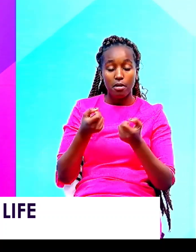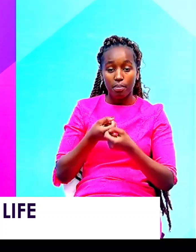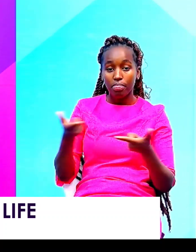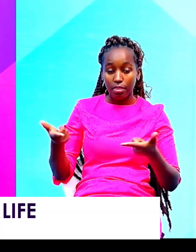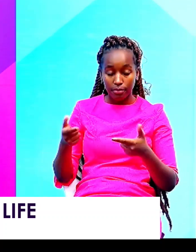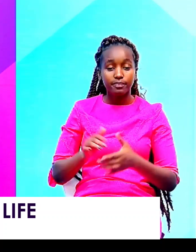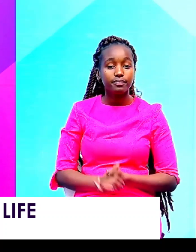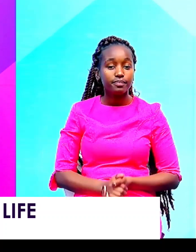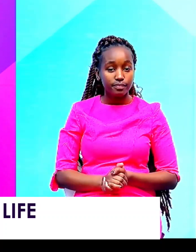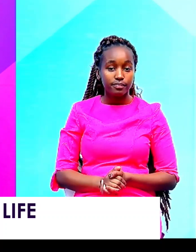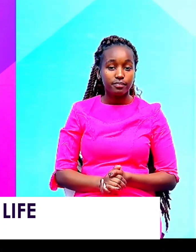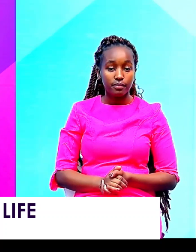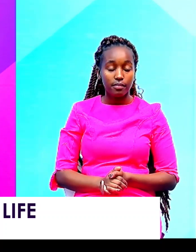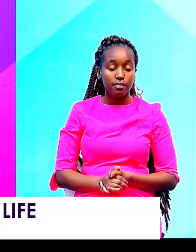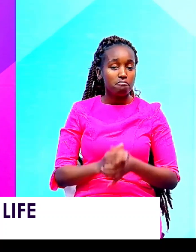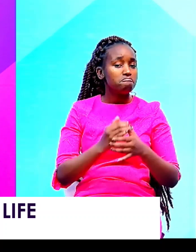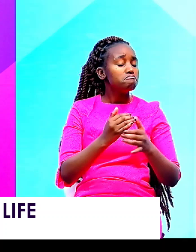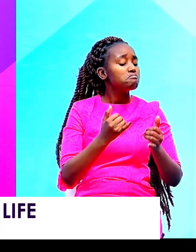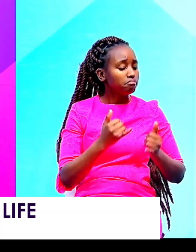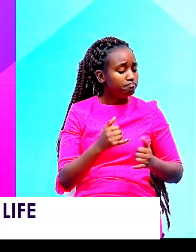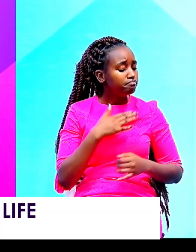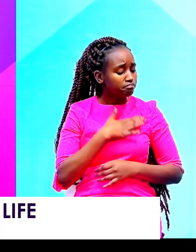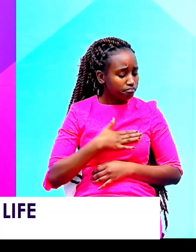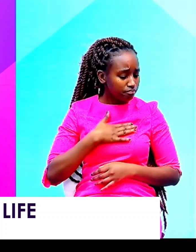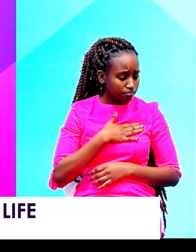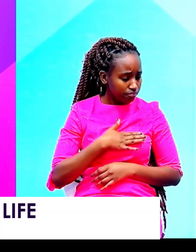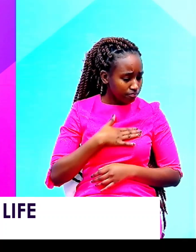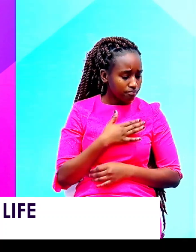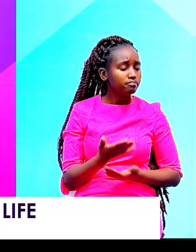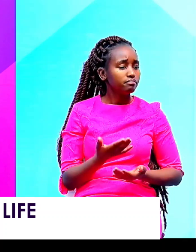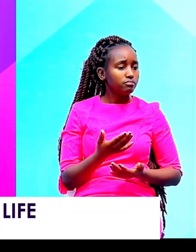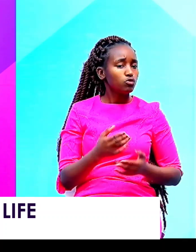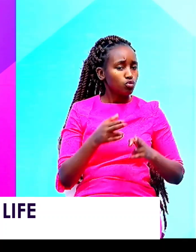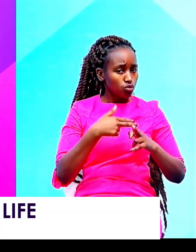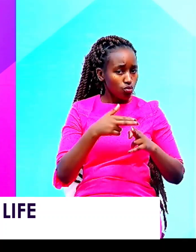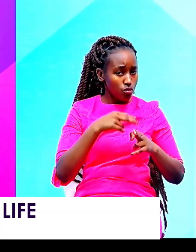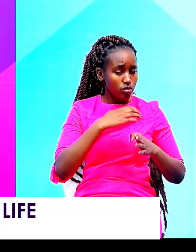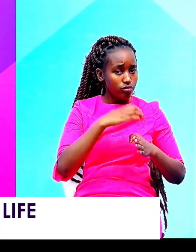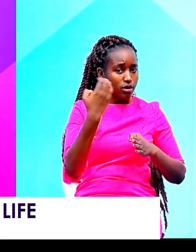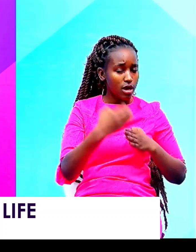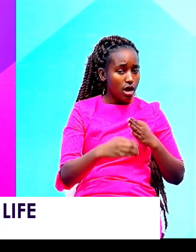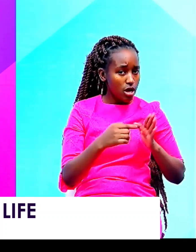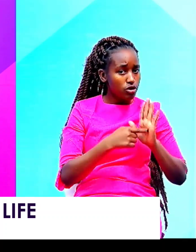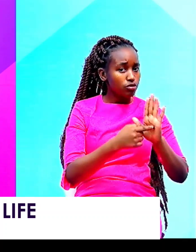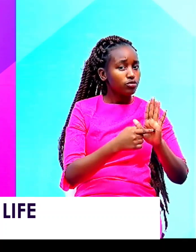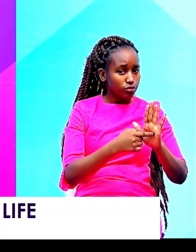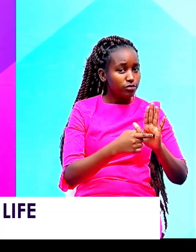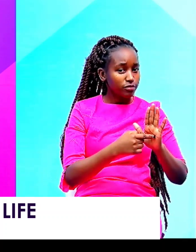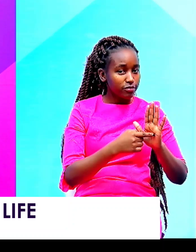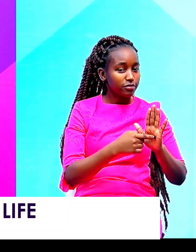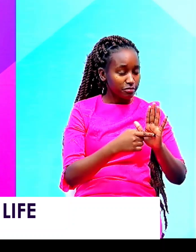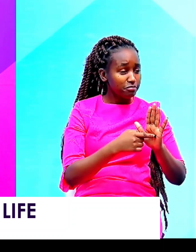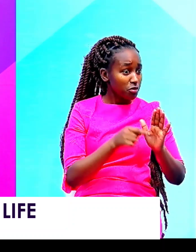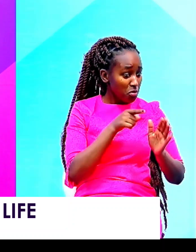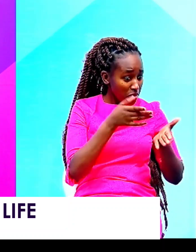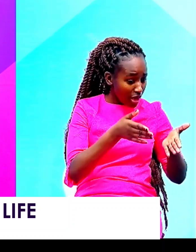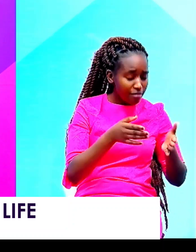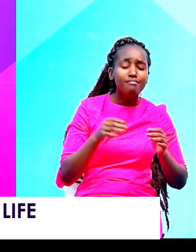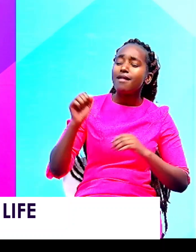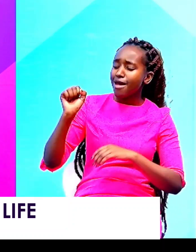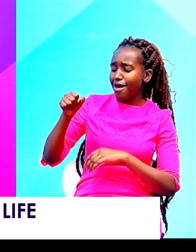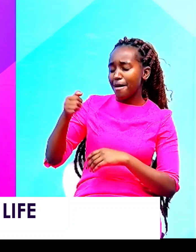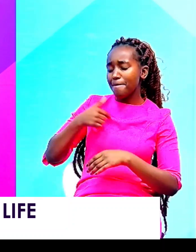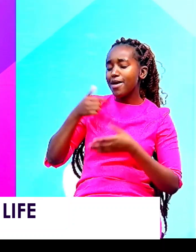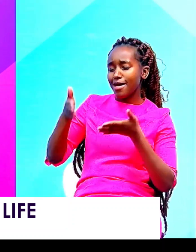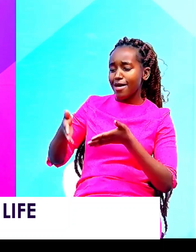980384. Now, Maureen, as we wind up, are you still there? I'm here. Yeah, I'm here.